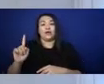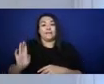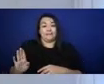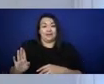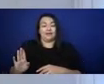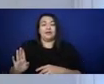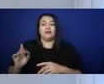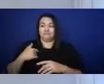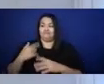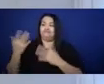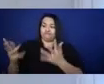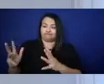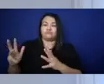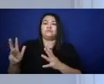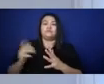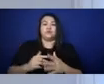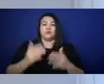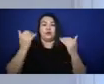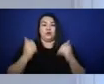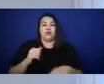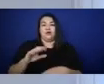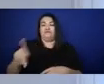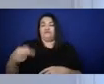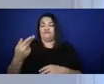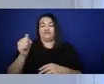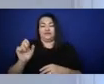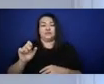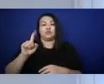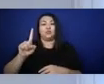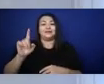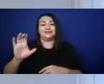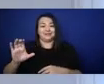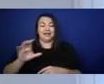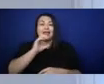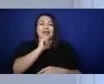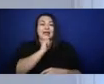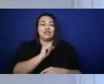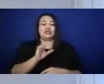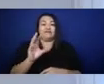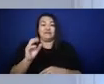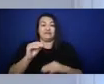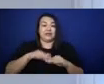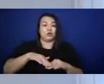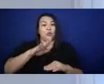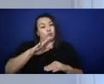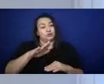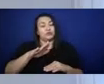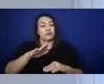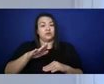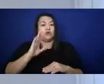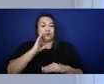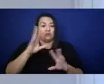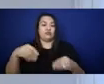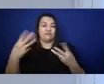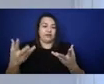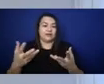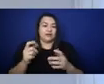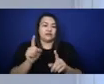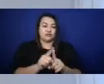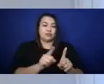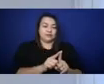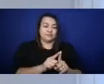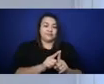age of 50 will qualify for phase 1C. So that is a new category. We've been in phase 1A and phase 1B for a couple